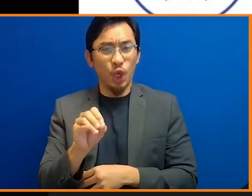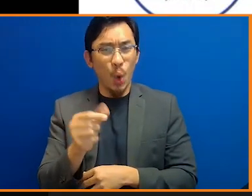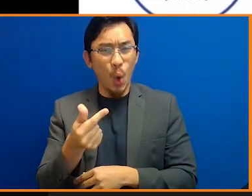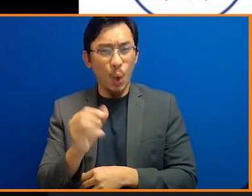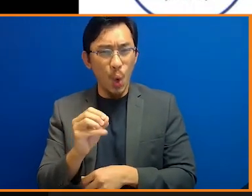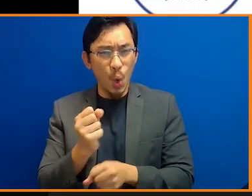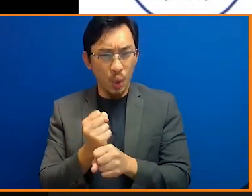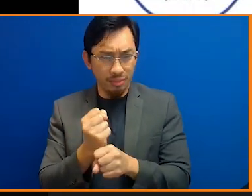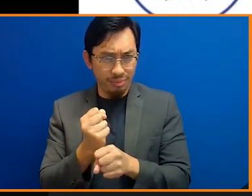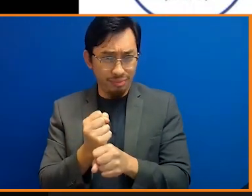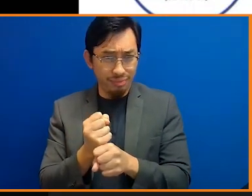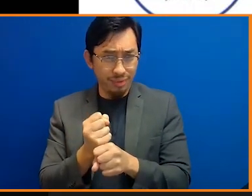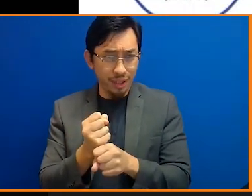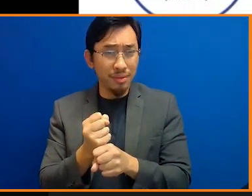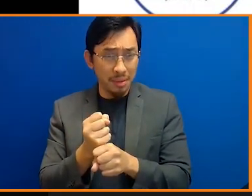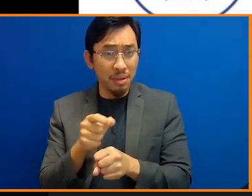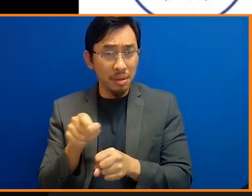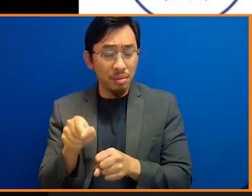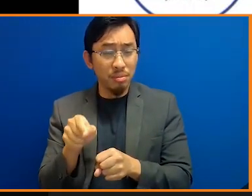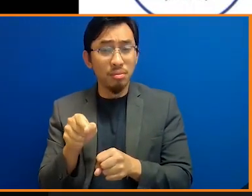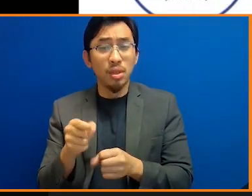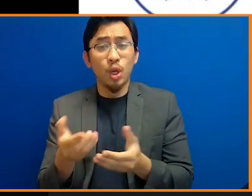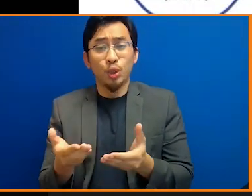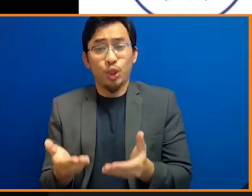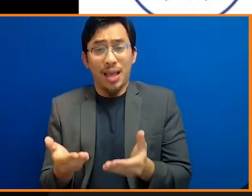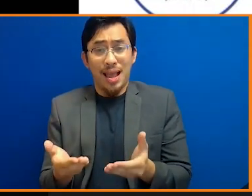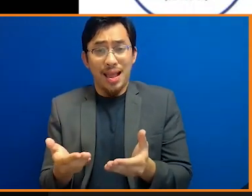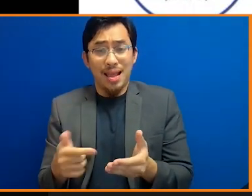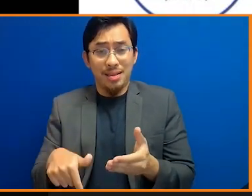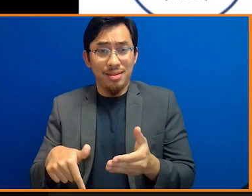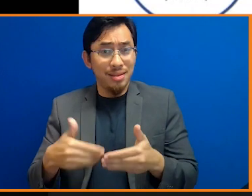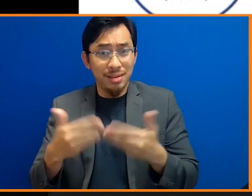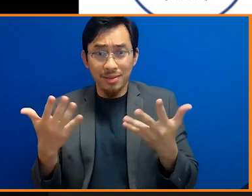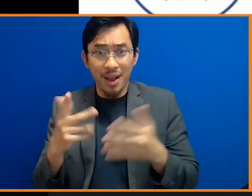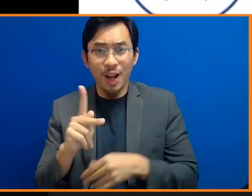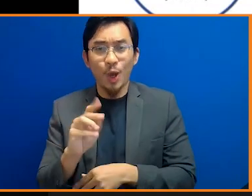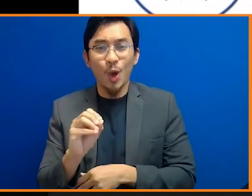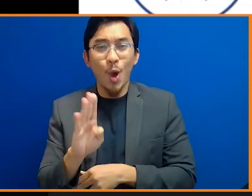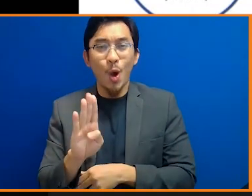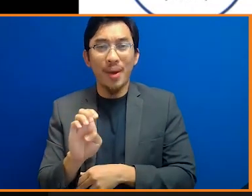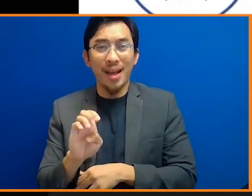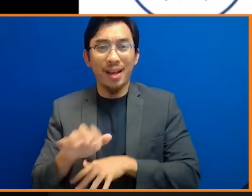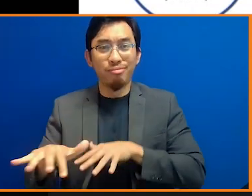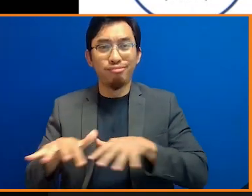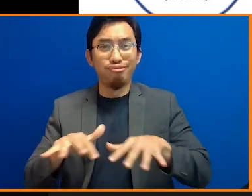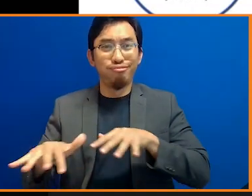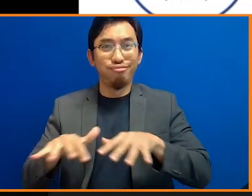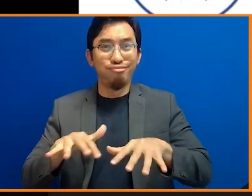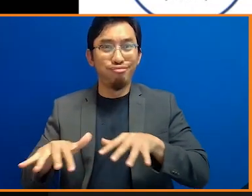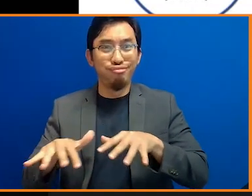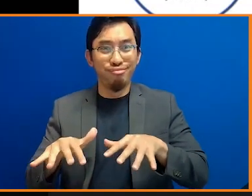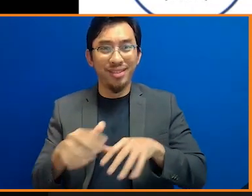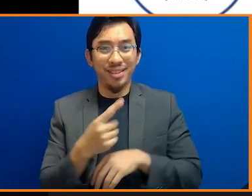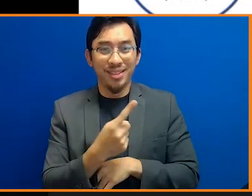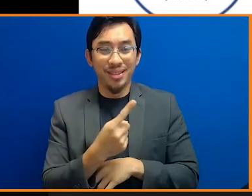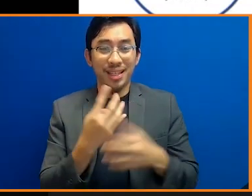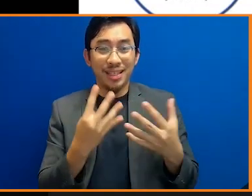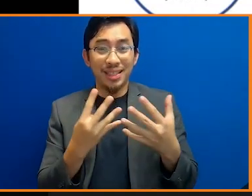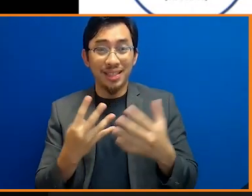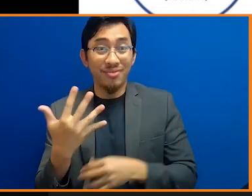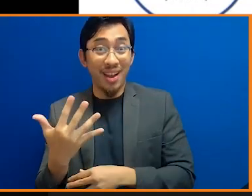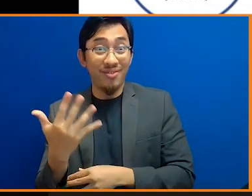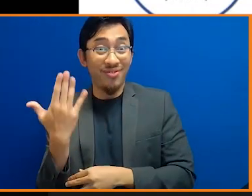so you mentioned about the Hyoko framework, which actually today is the day of Kobe